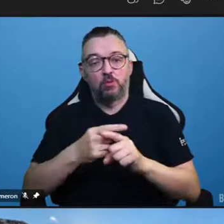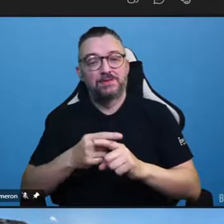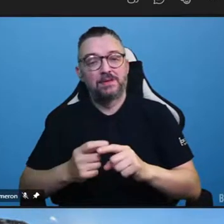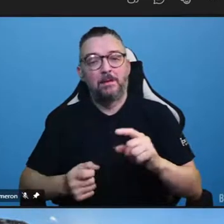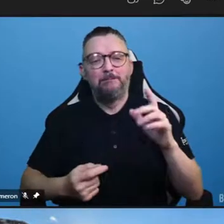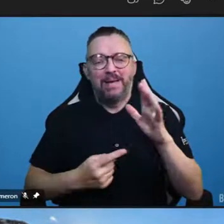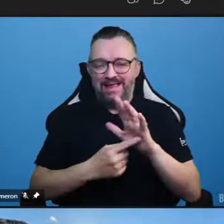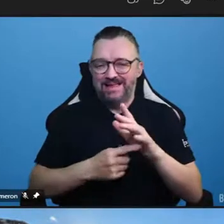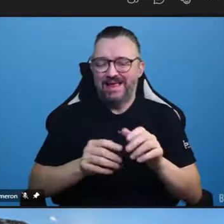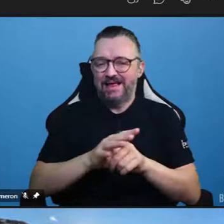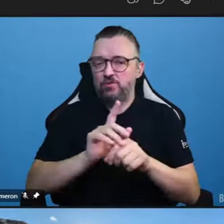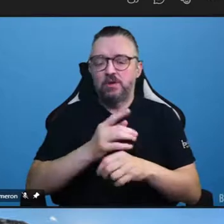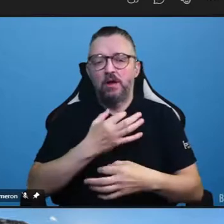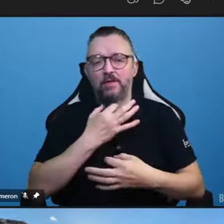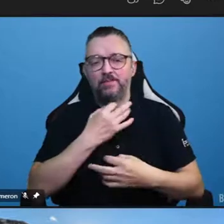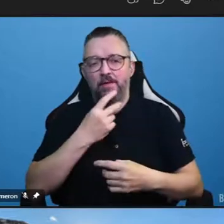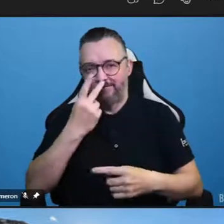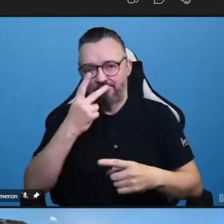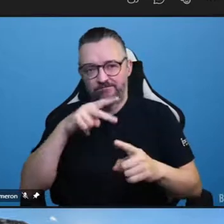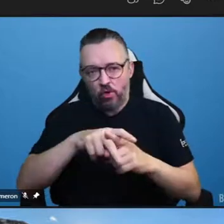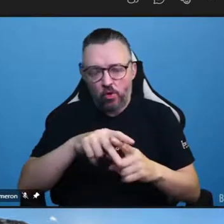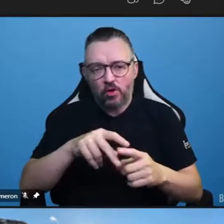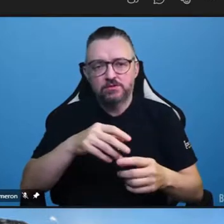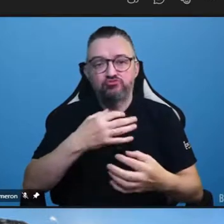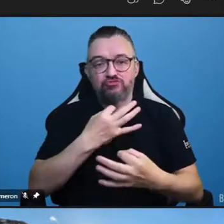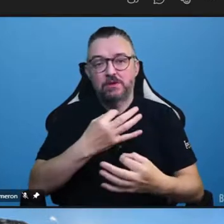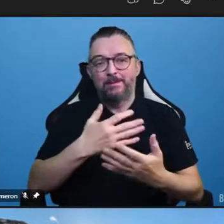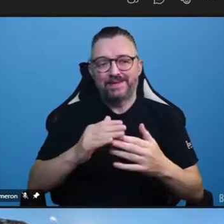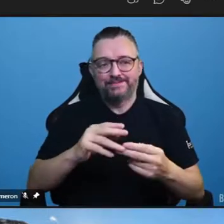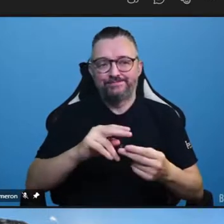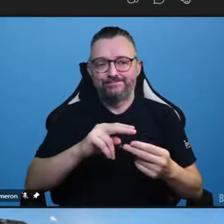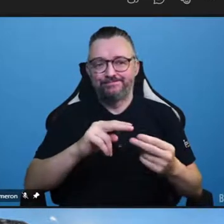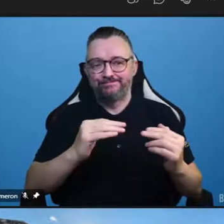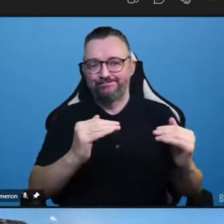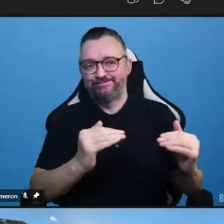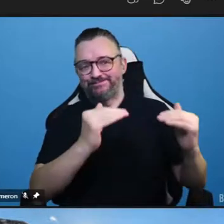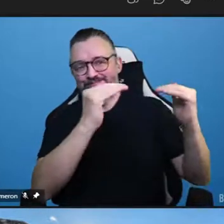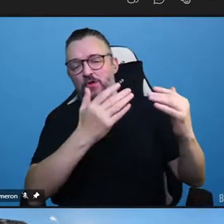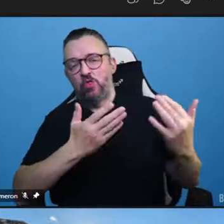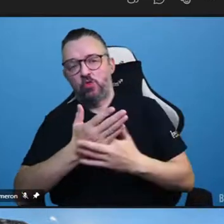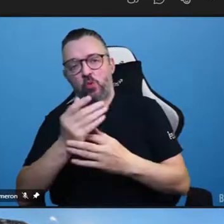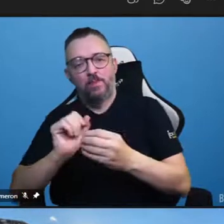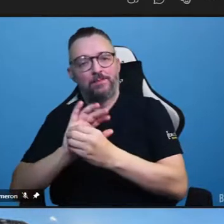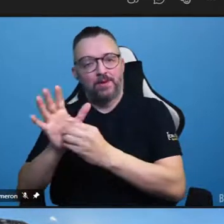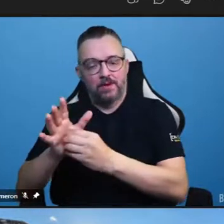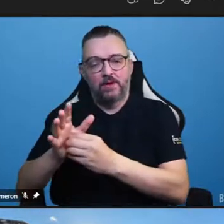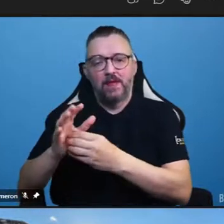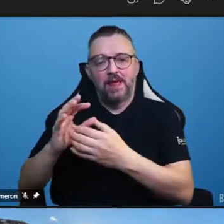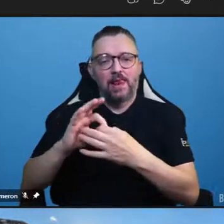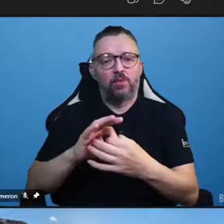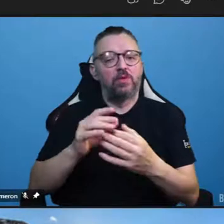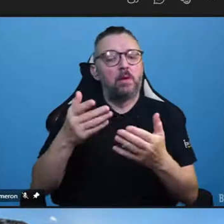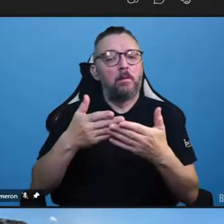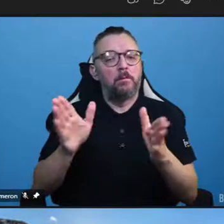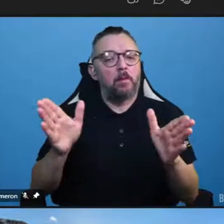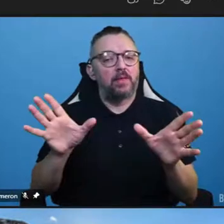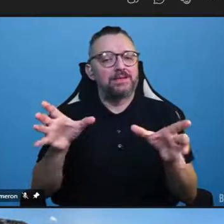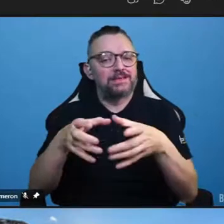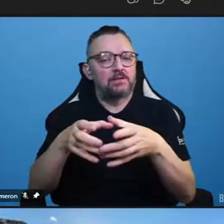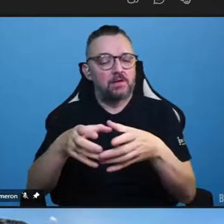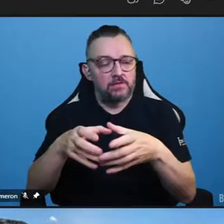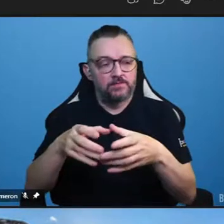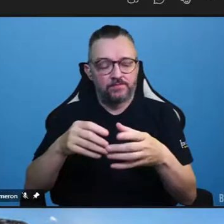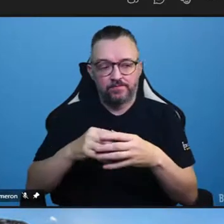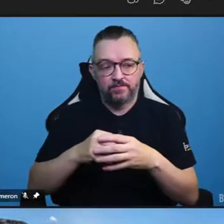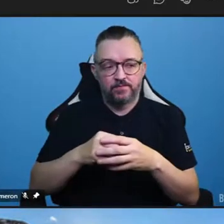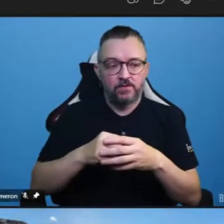So they're saying that these are the fraud risks that they think were heightened during the pandemic in respect of public sector bodies.